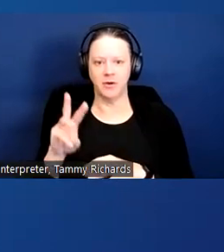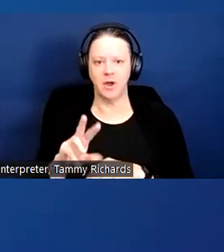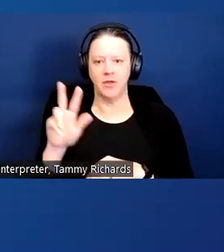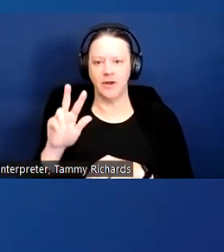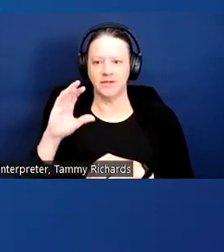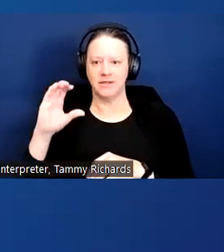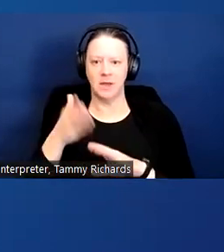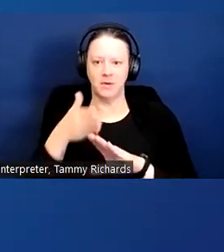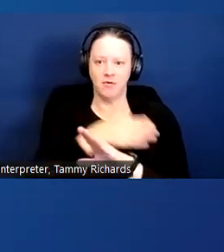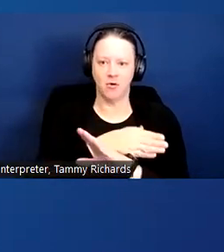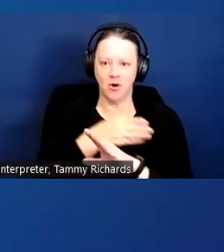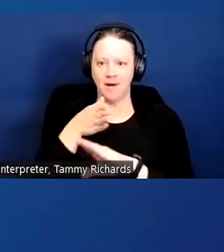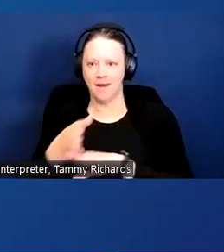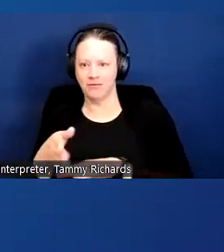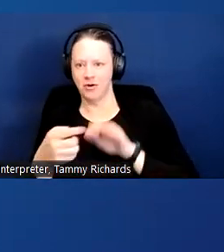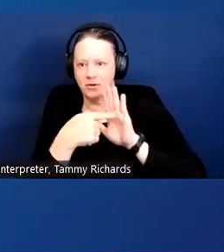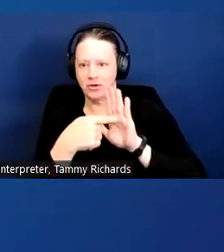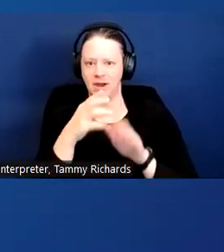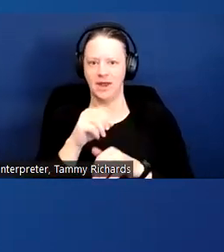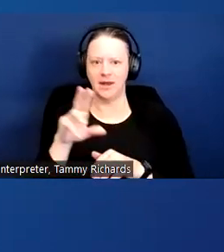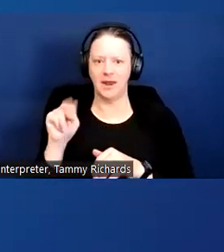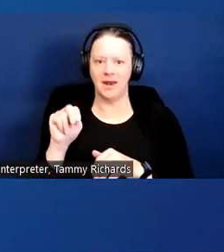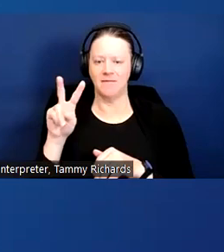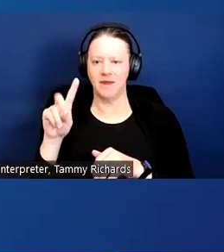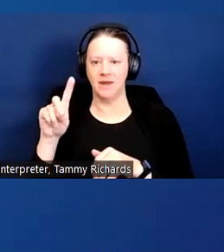demonstration, along with the NVDA screen reader.